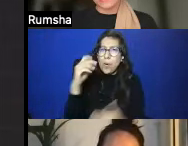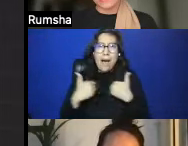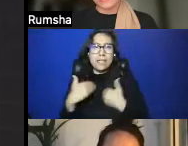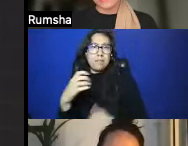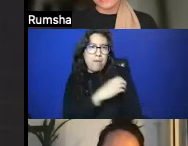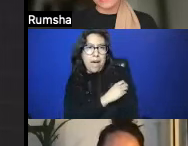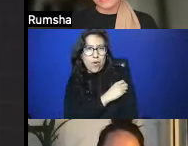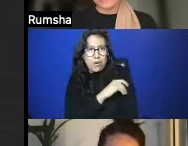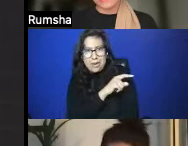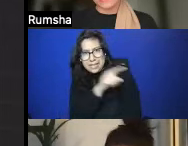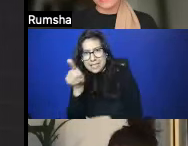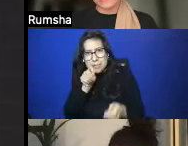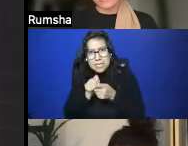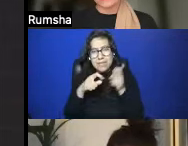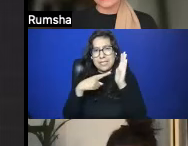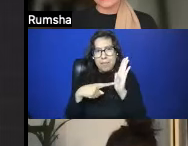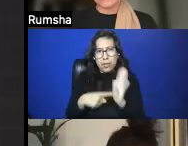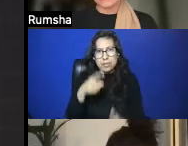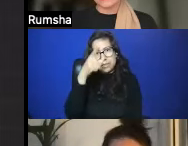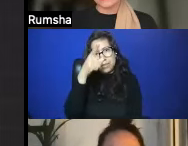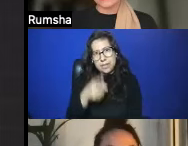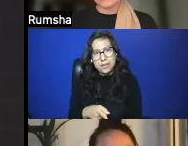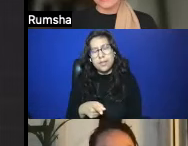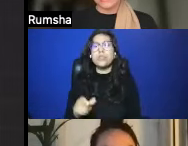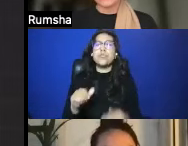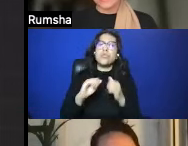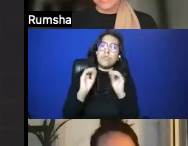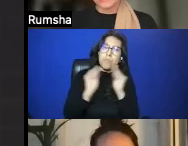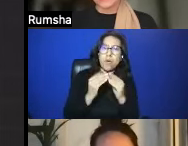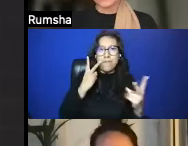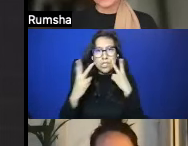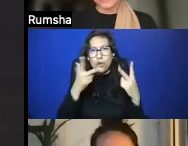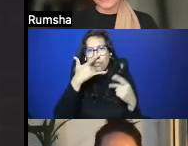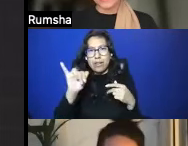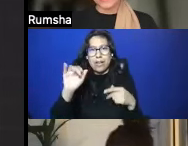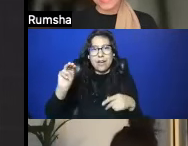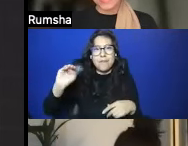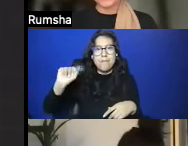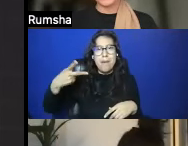within these specific examples. So I tried to make the visual also look like a map.